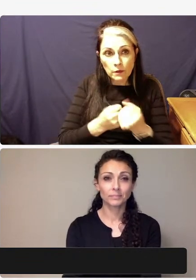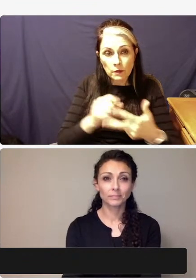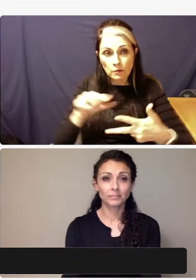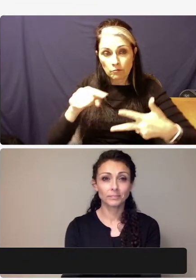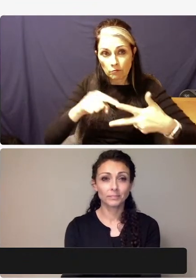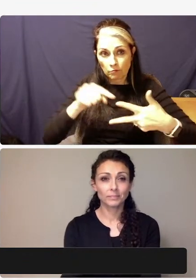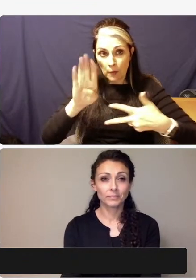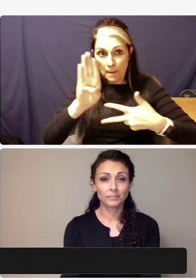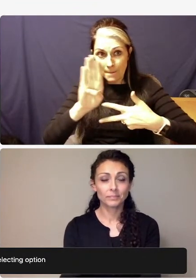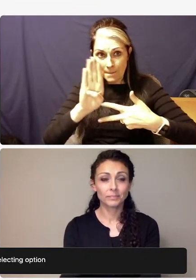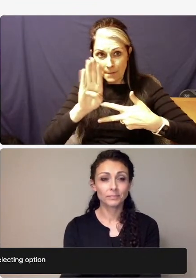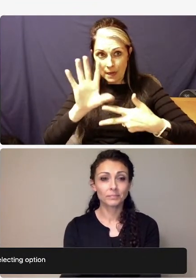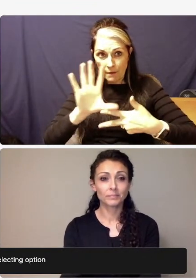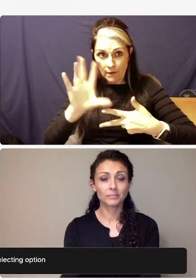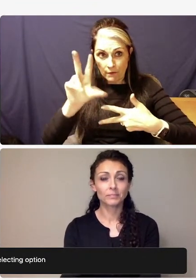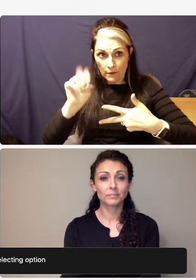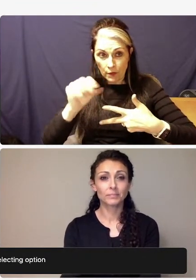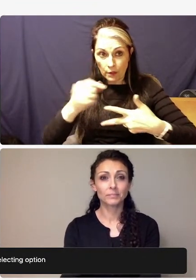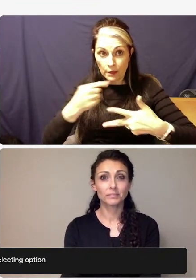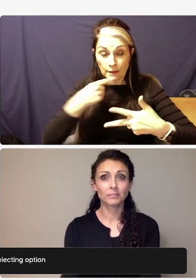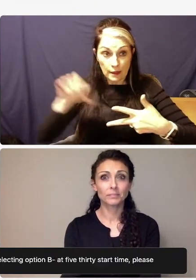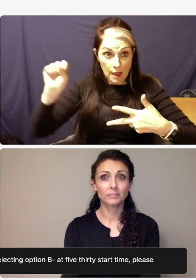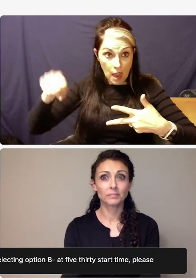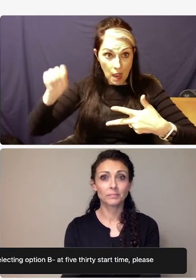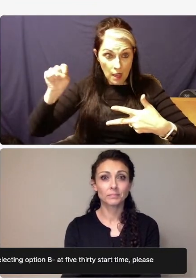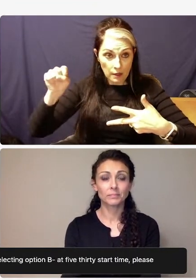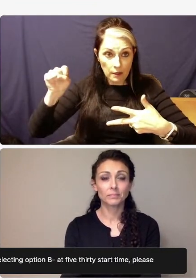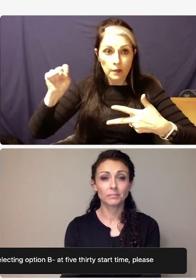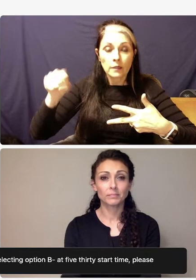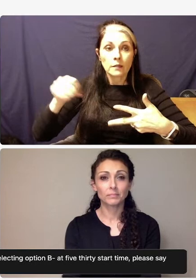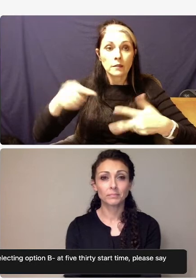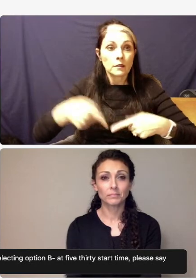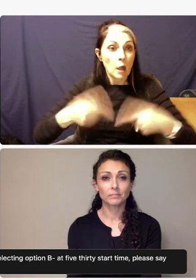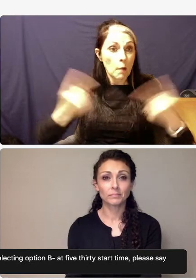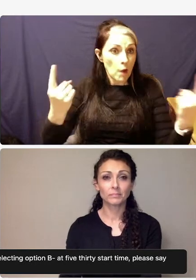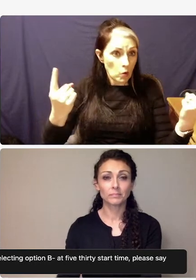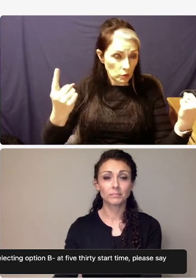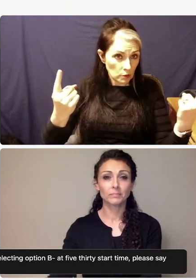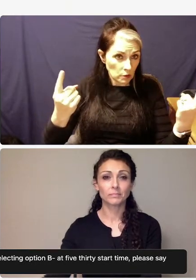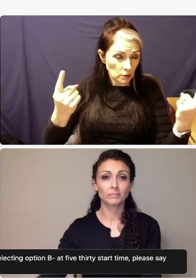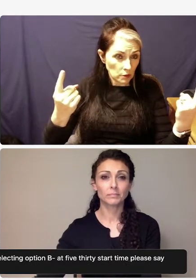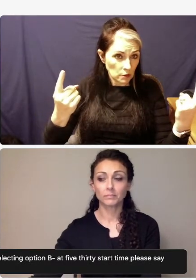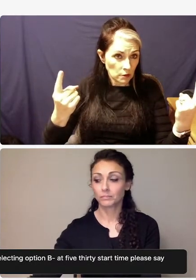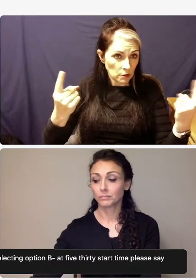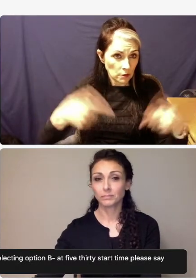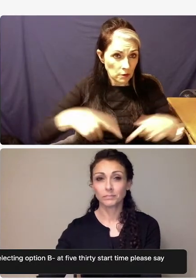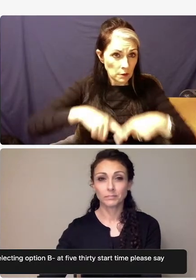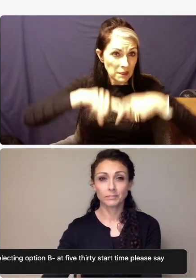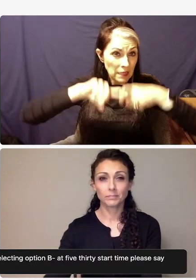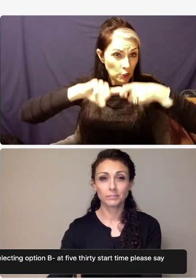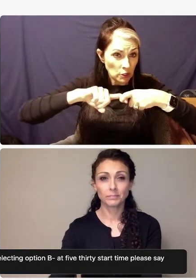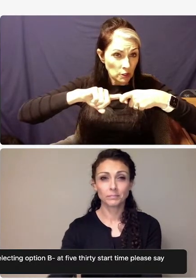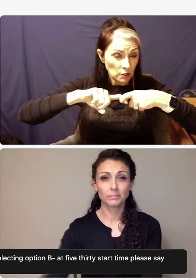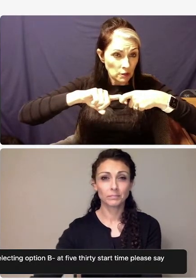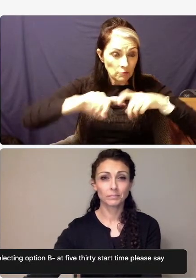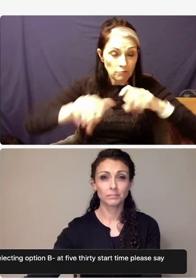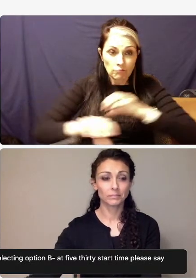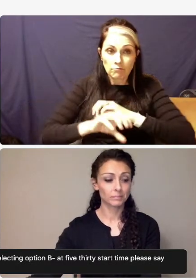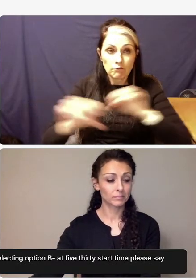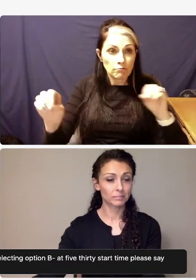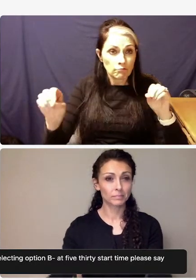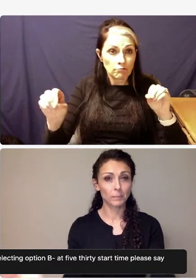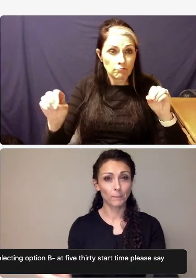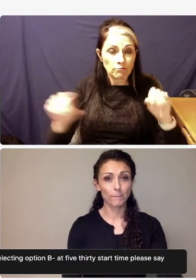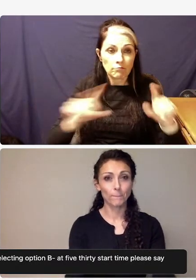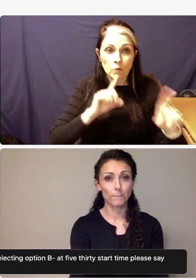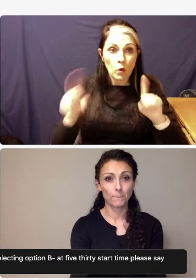option b 5 30 start time please say aye aye any opposed any abstentions hearing none is so